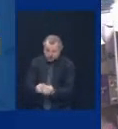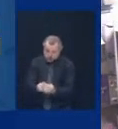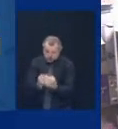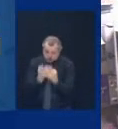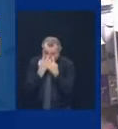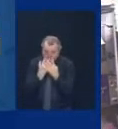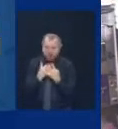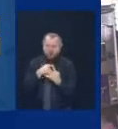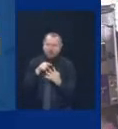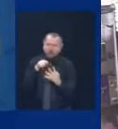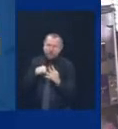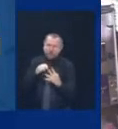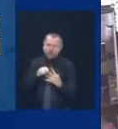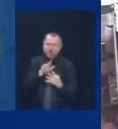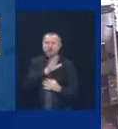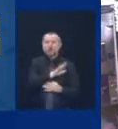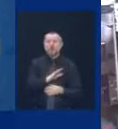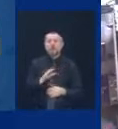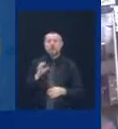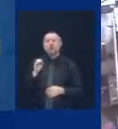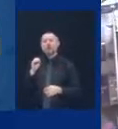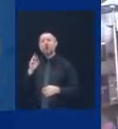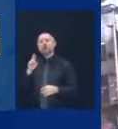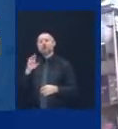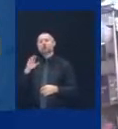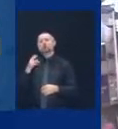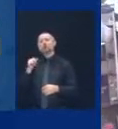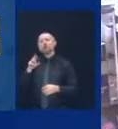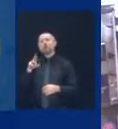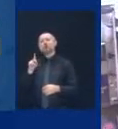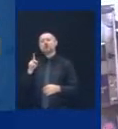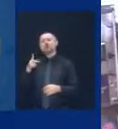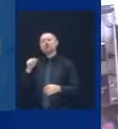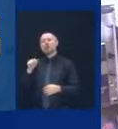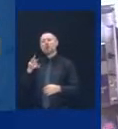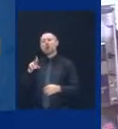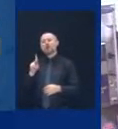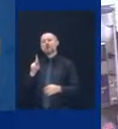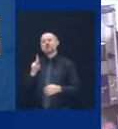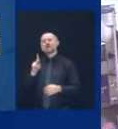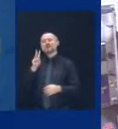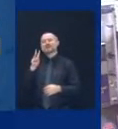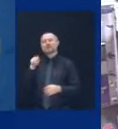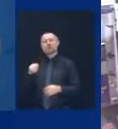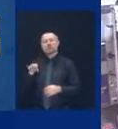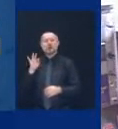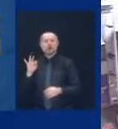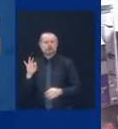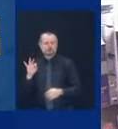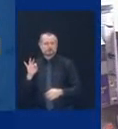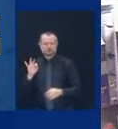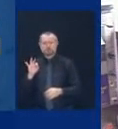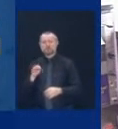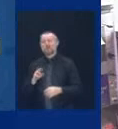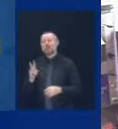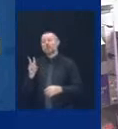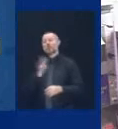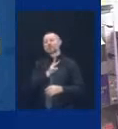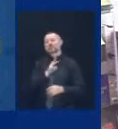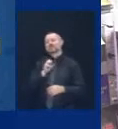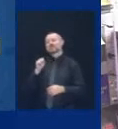6.8 Orchard Park 6.9 West senica 8%